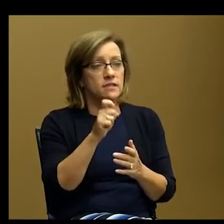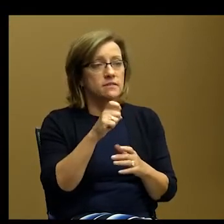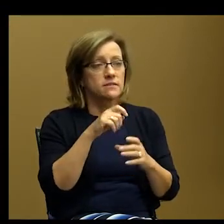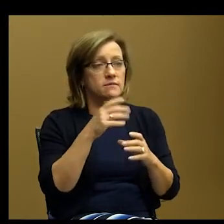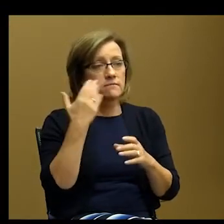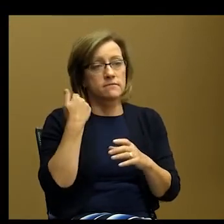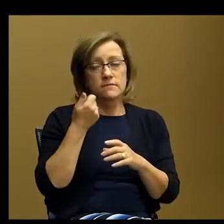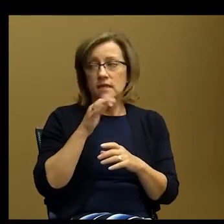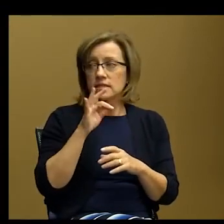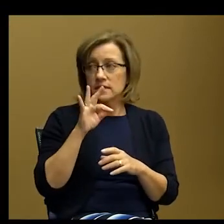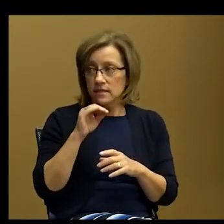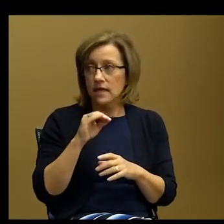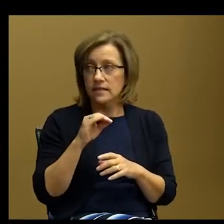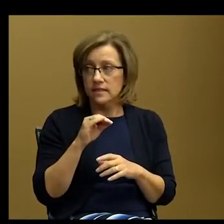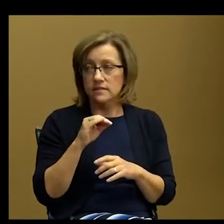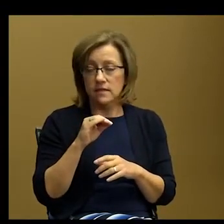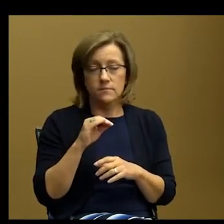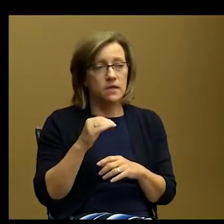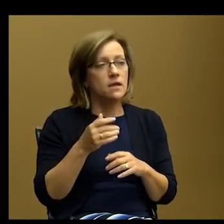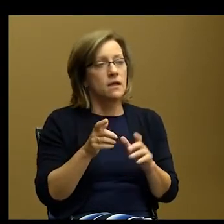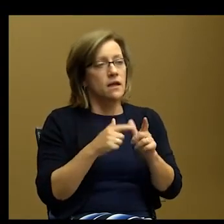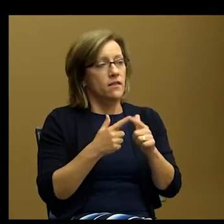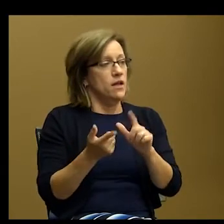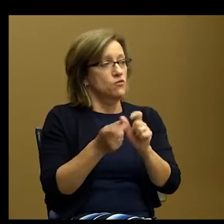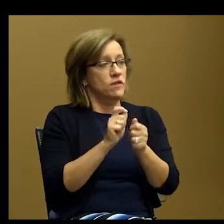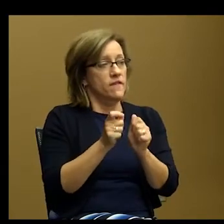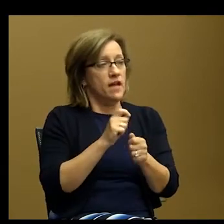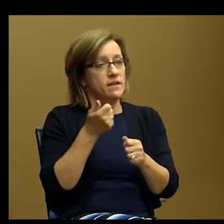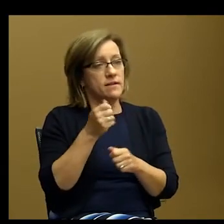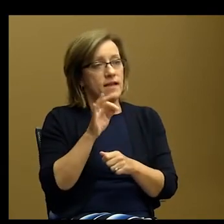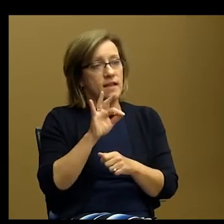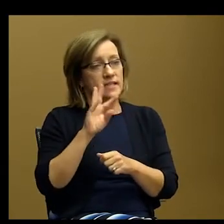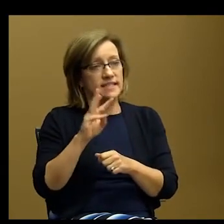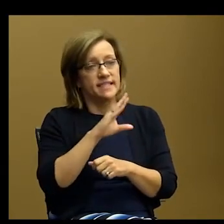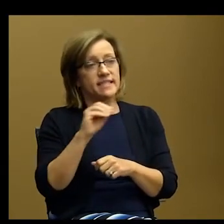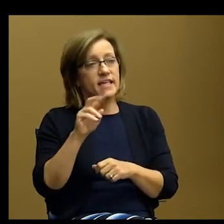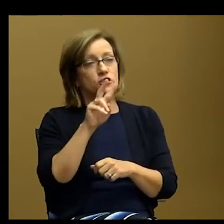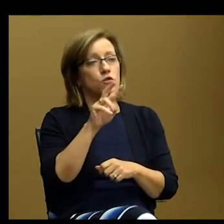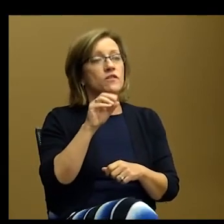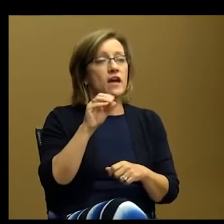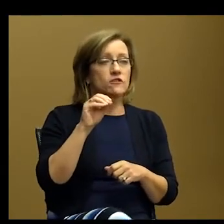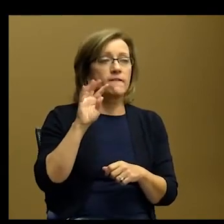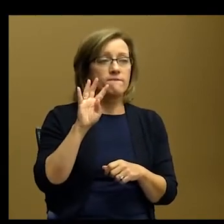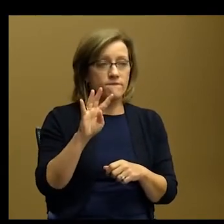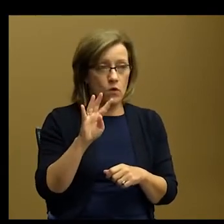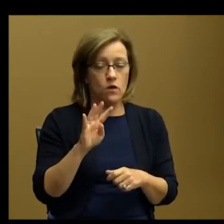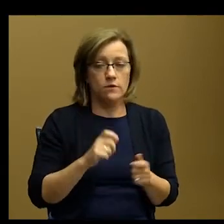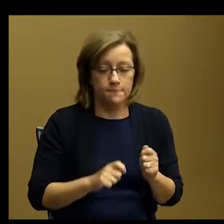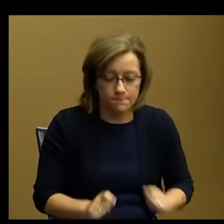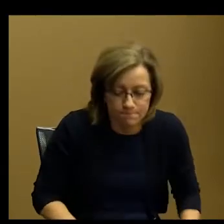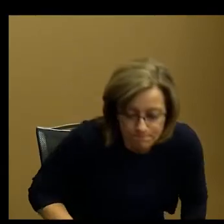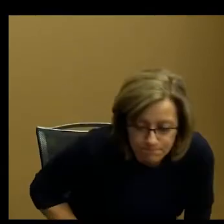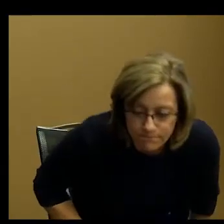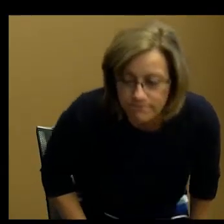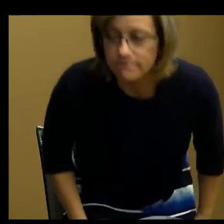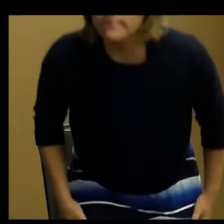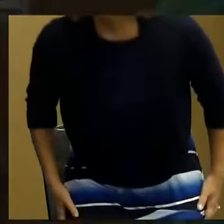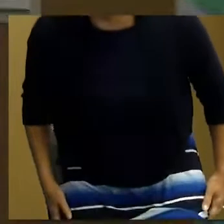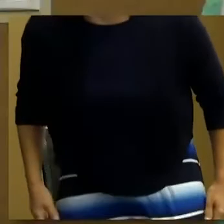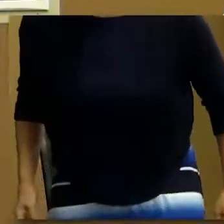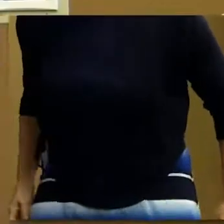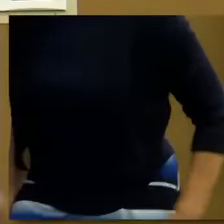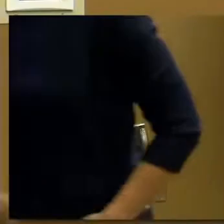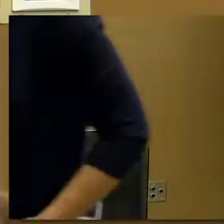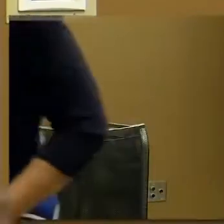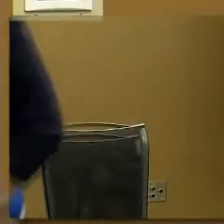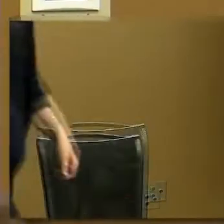was revised again in 96 and 2004. And when it first came out, here